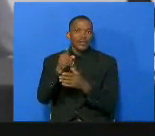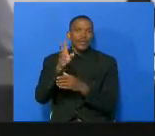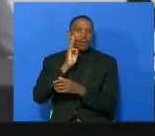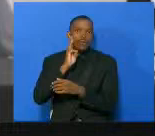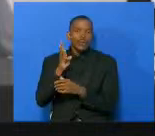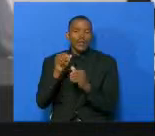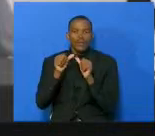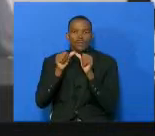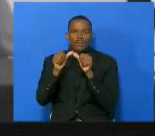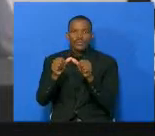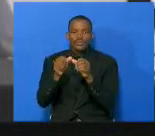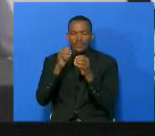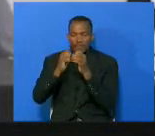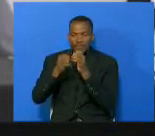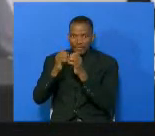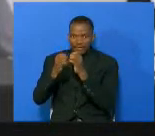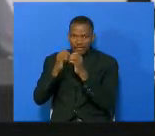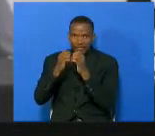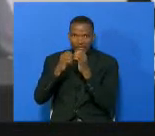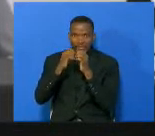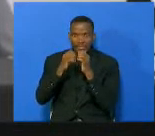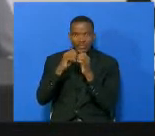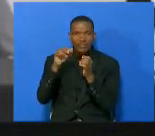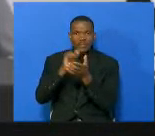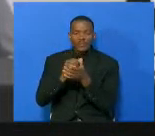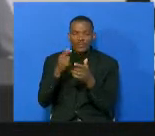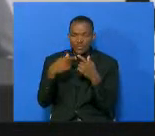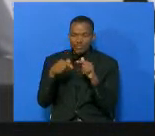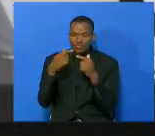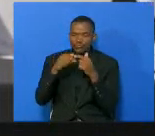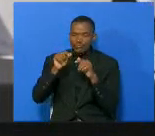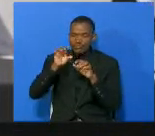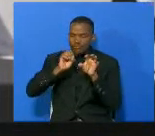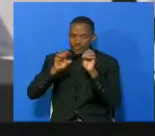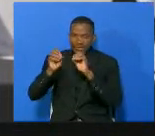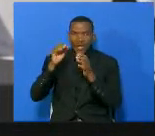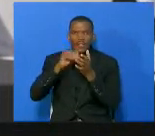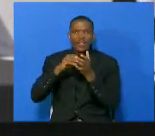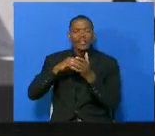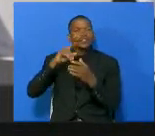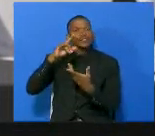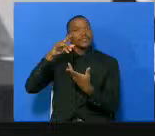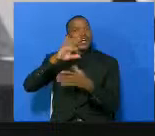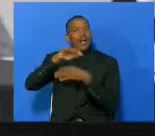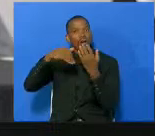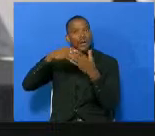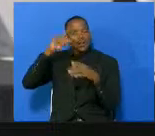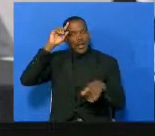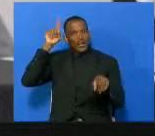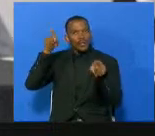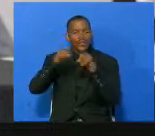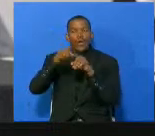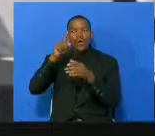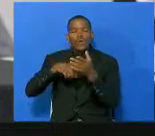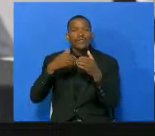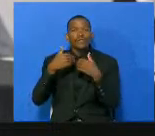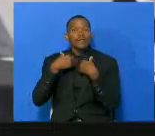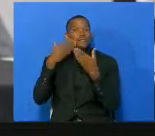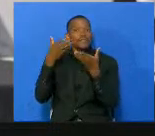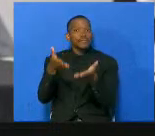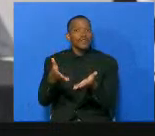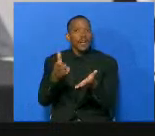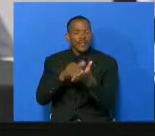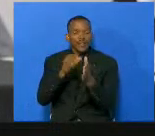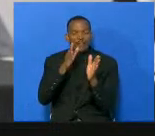re go ipaakanya re go tlhotlhonya re reetse tse re tshwanetseng go di reetsa go ipaakanyong